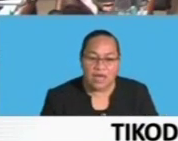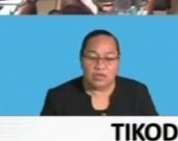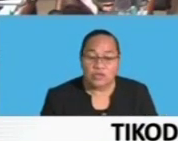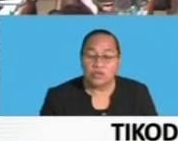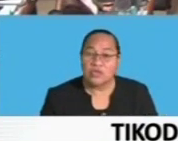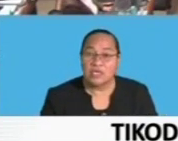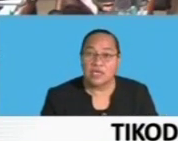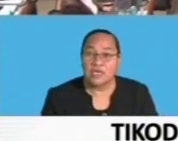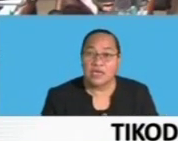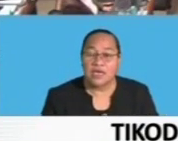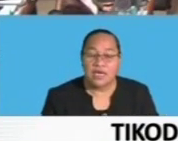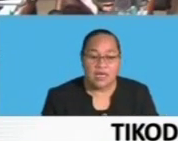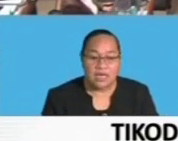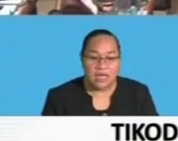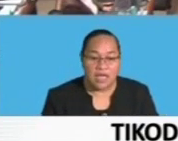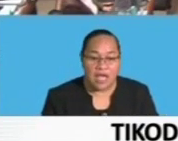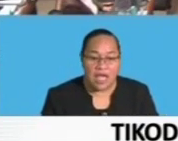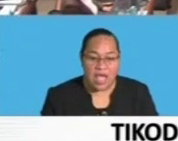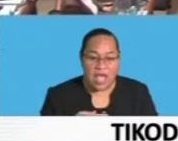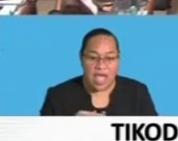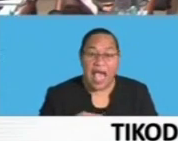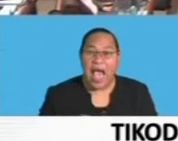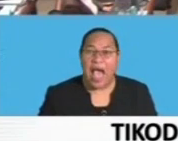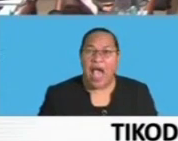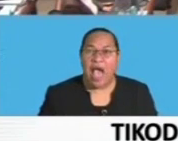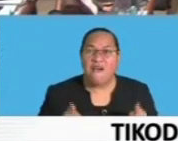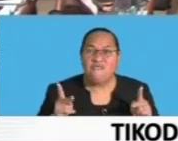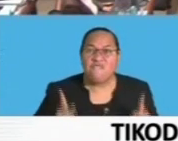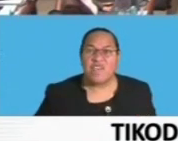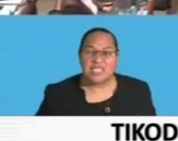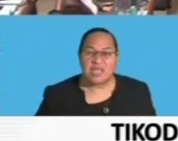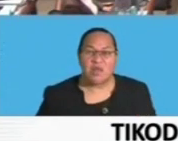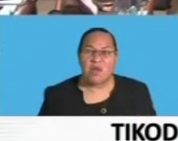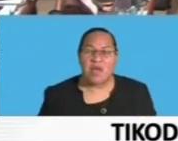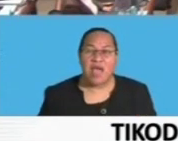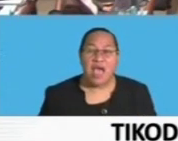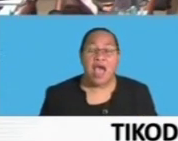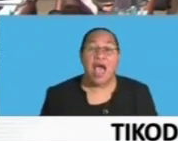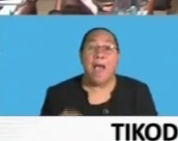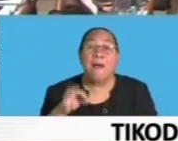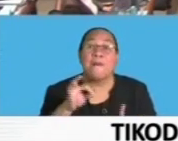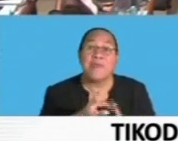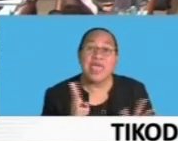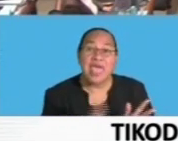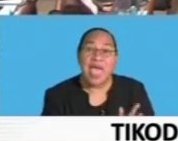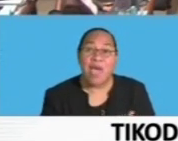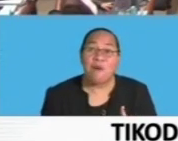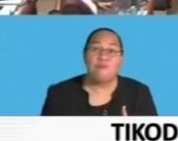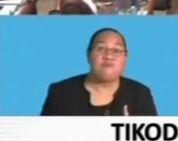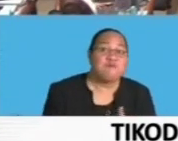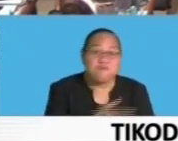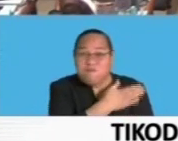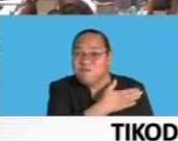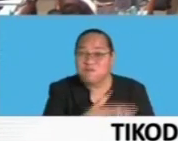House. I've just been physically assaulted in the Parliament premises by the Honourable Prime Minister.